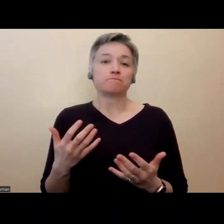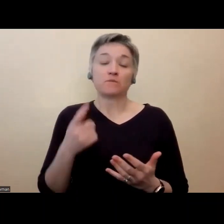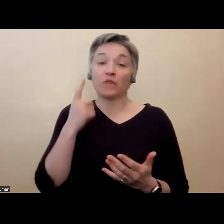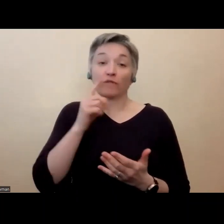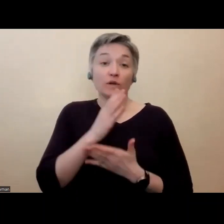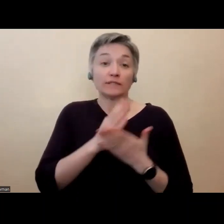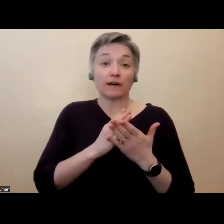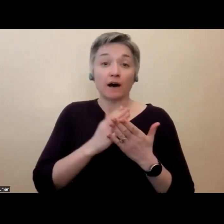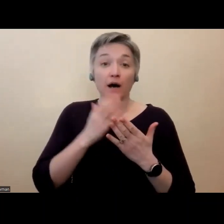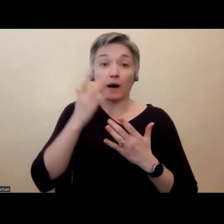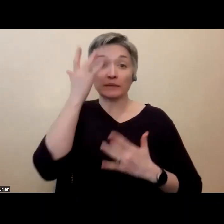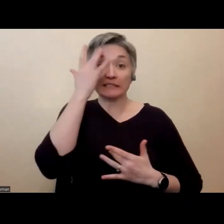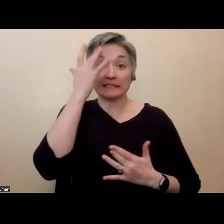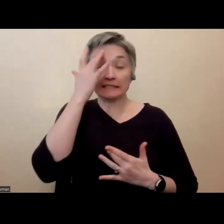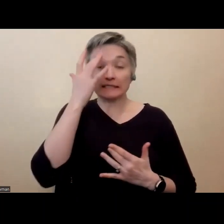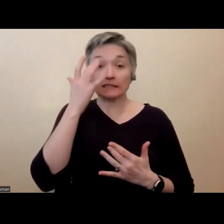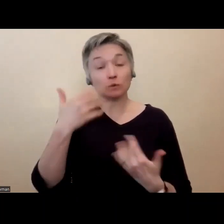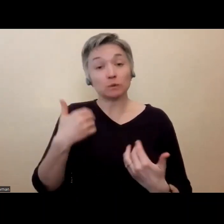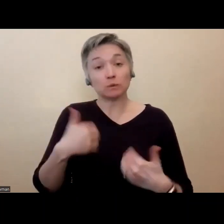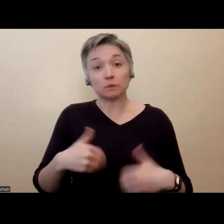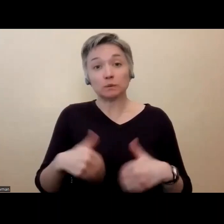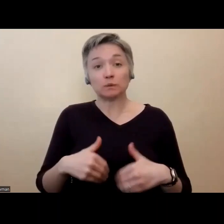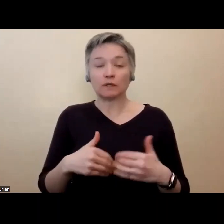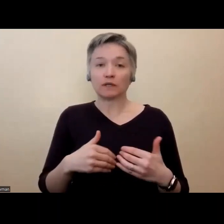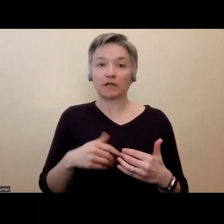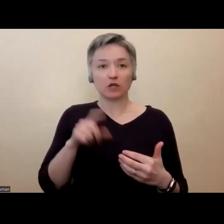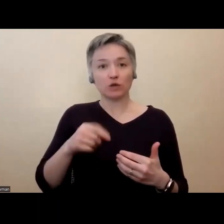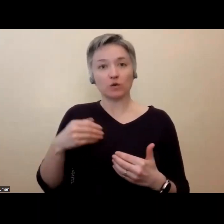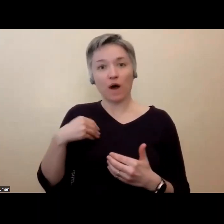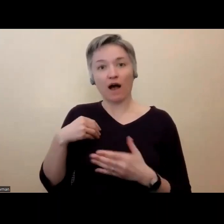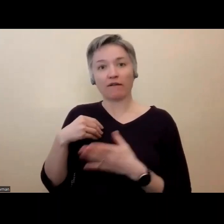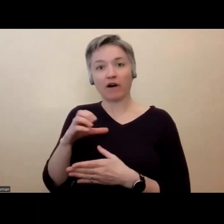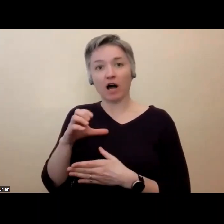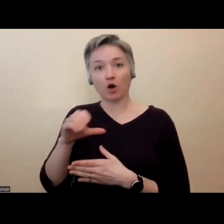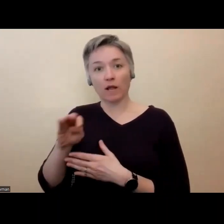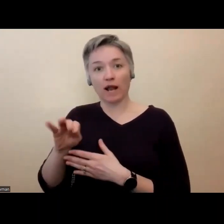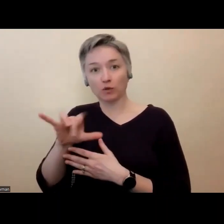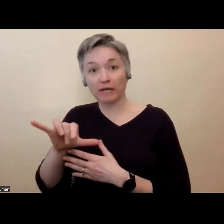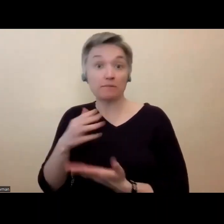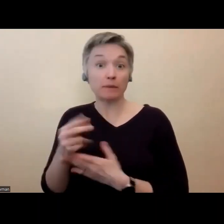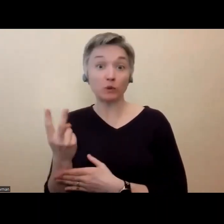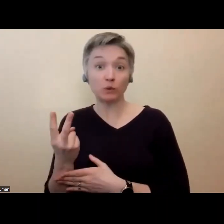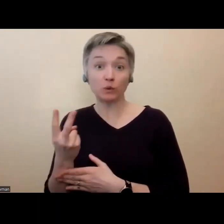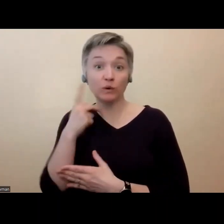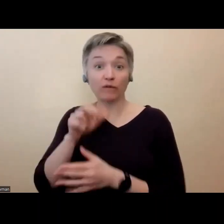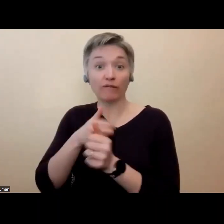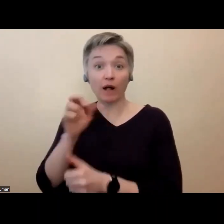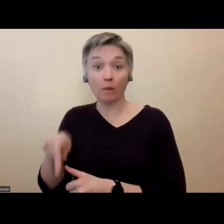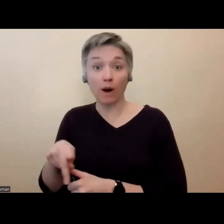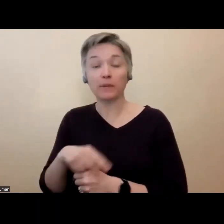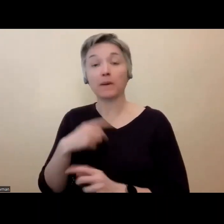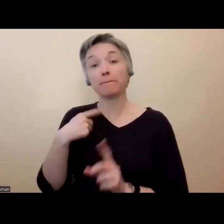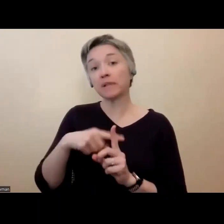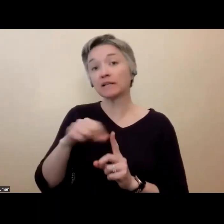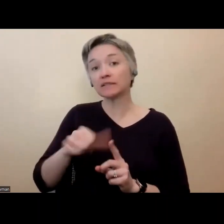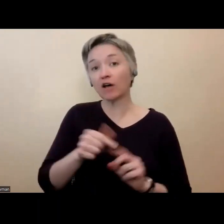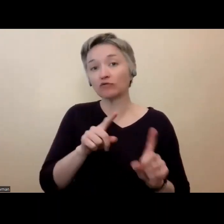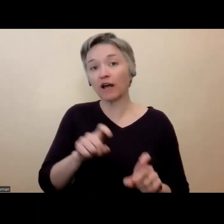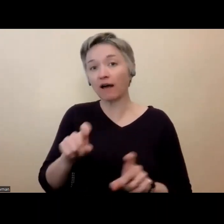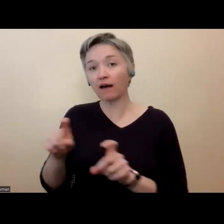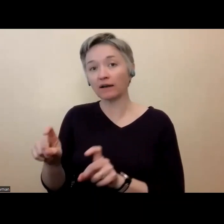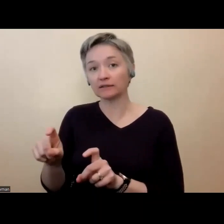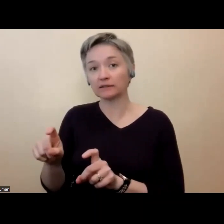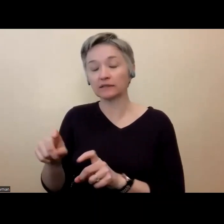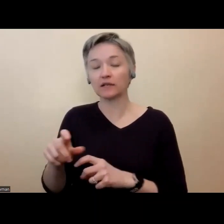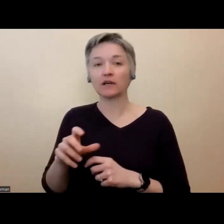diseases, you're going to need to have a colonoscopy, perhaps 2 colonoscopies and other testing. So you have to think